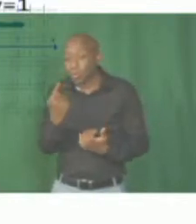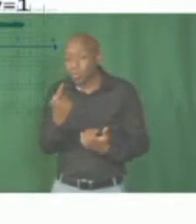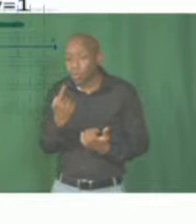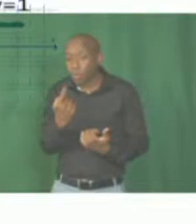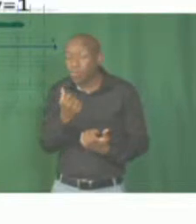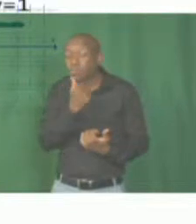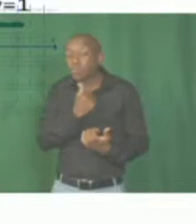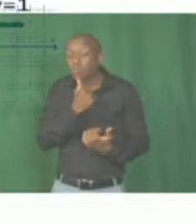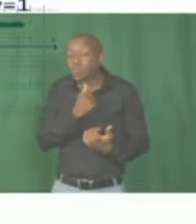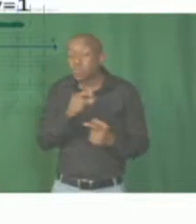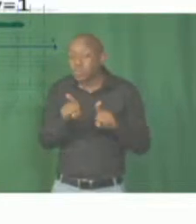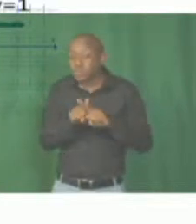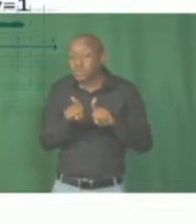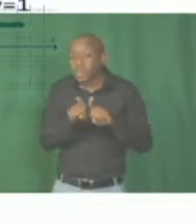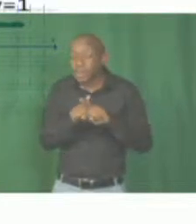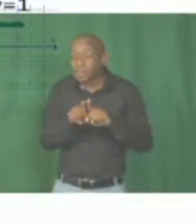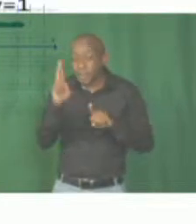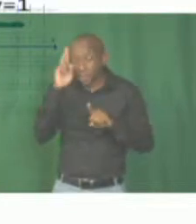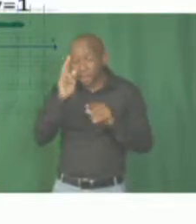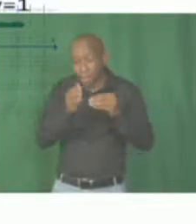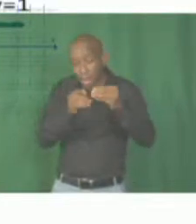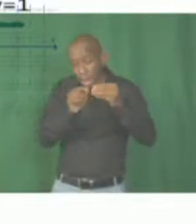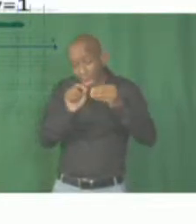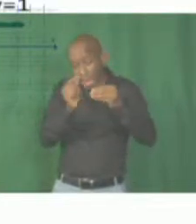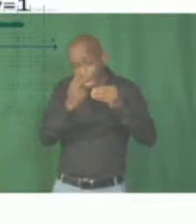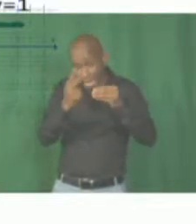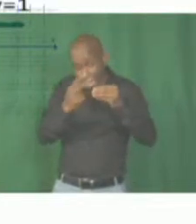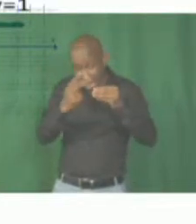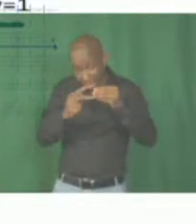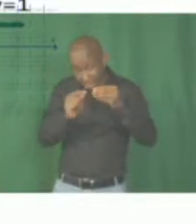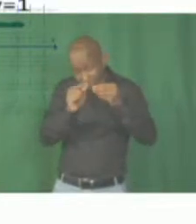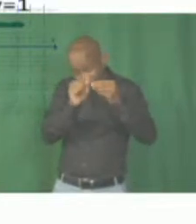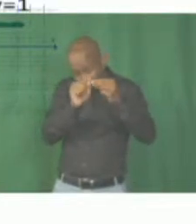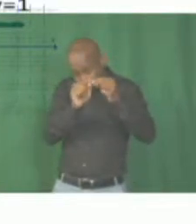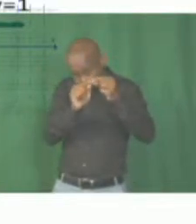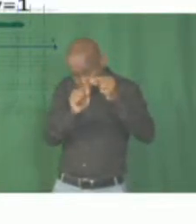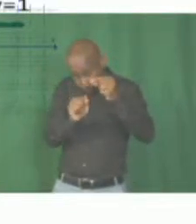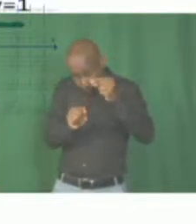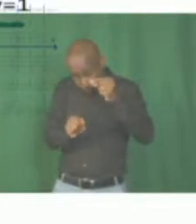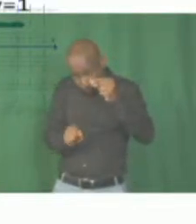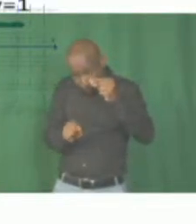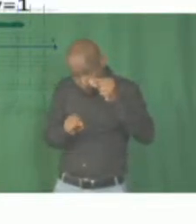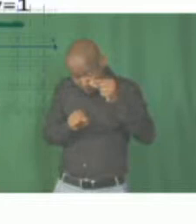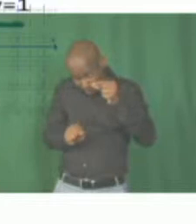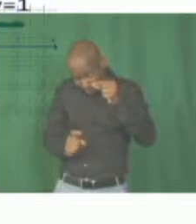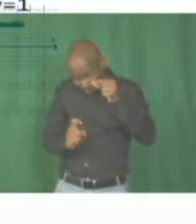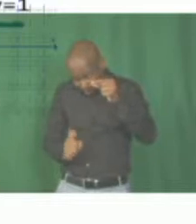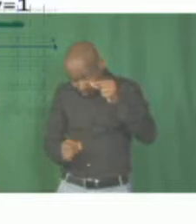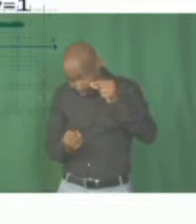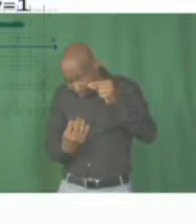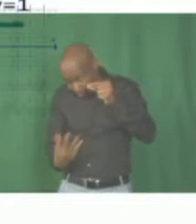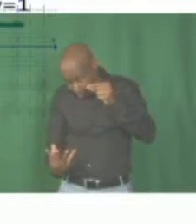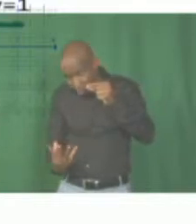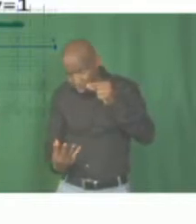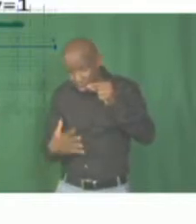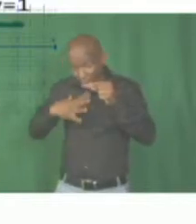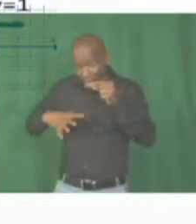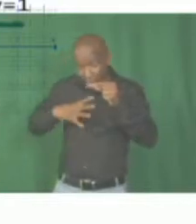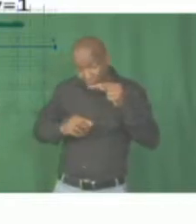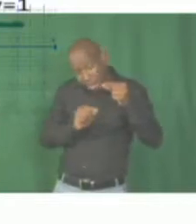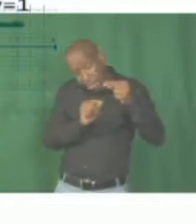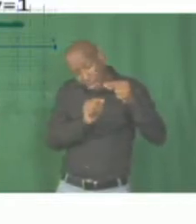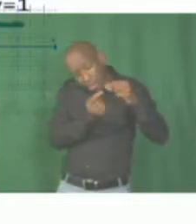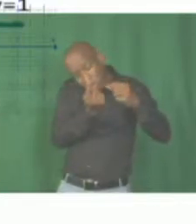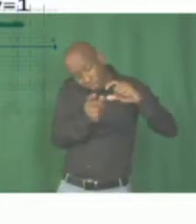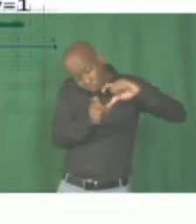vertical lines now from the graph, vertical lines from the graph to the x axis, and also draw